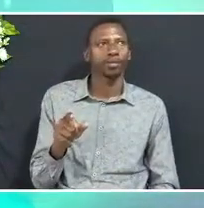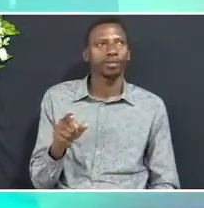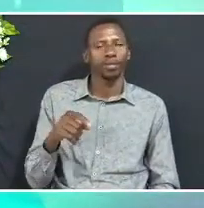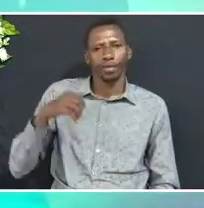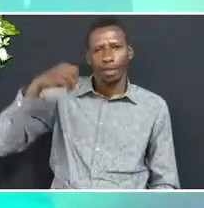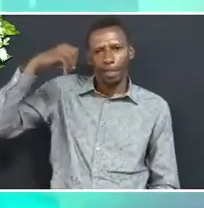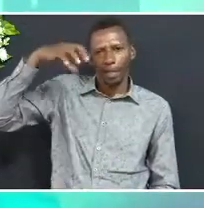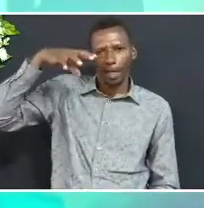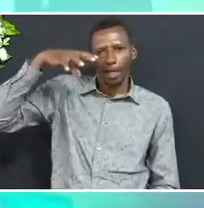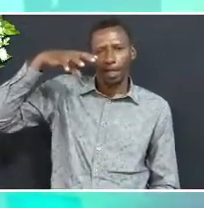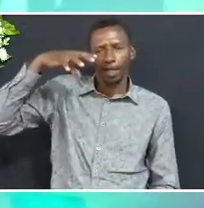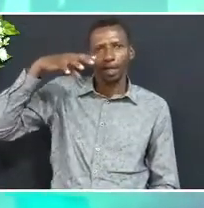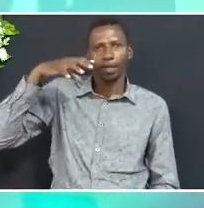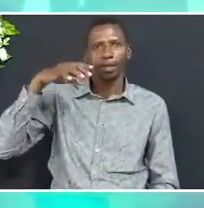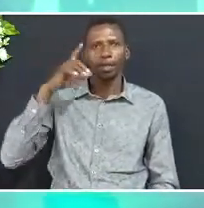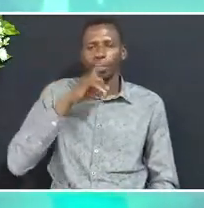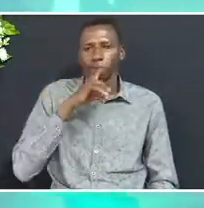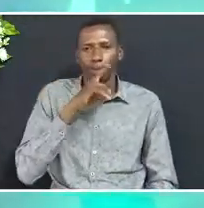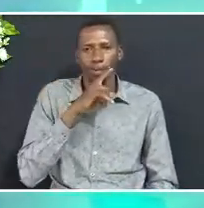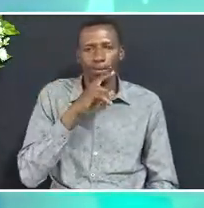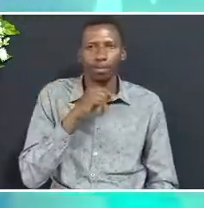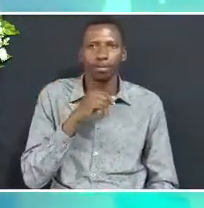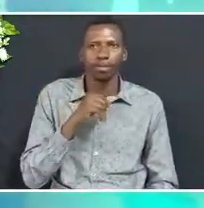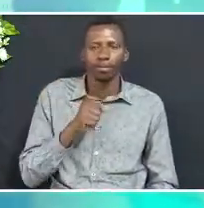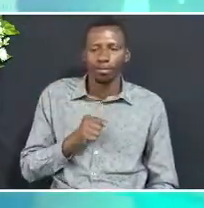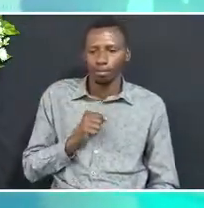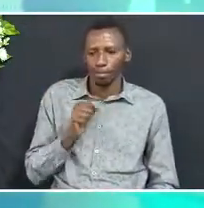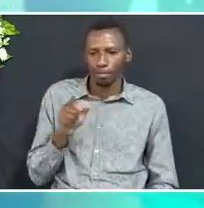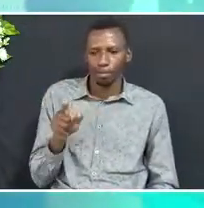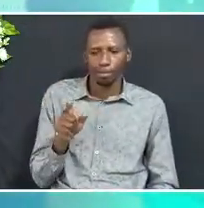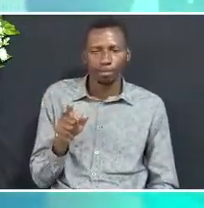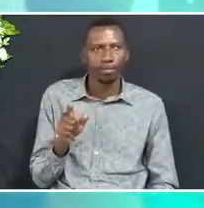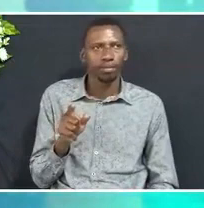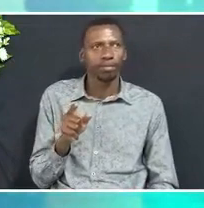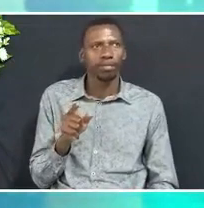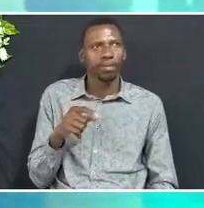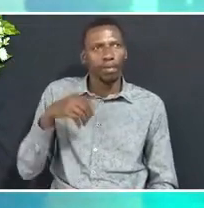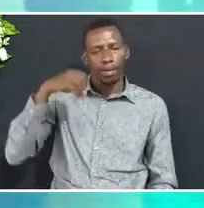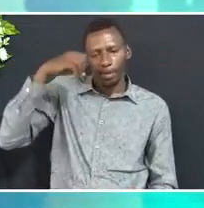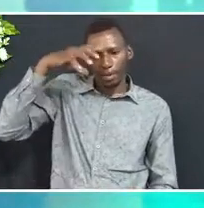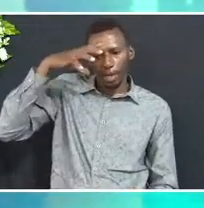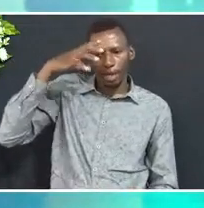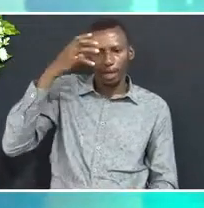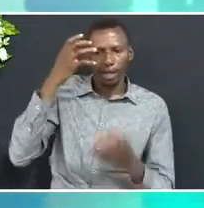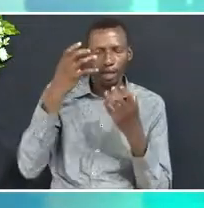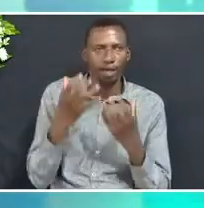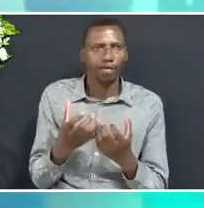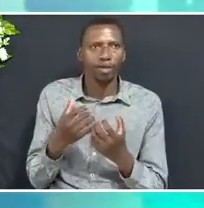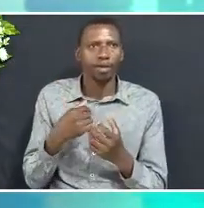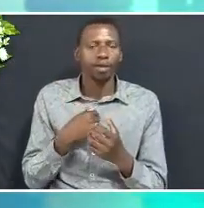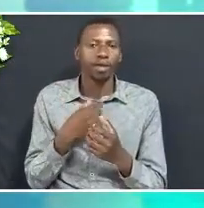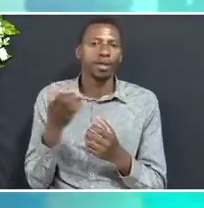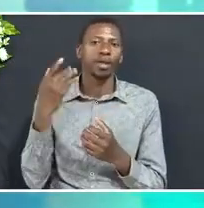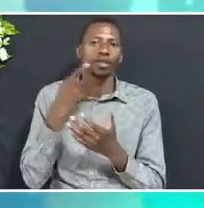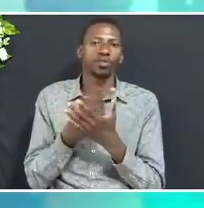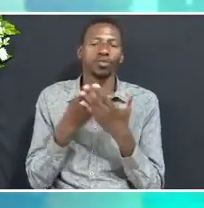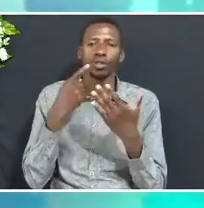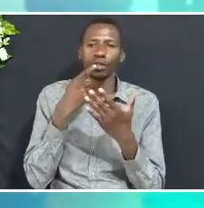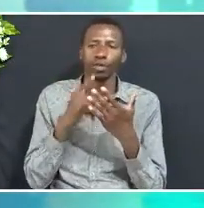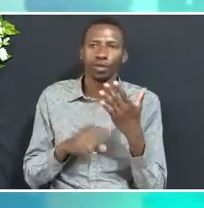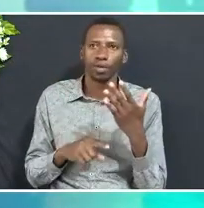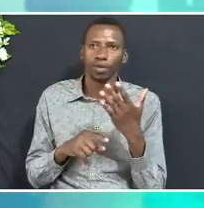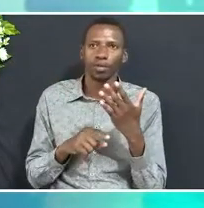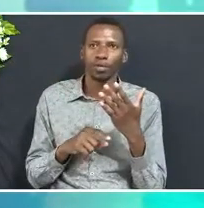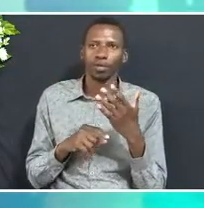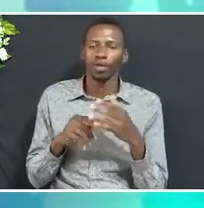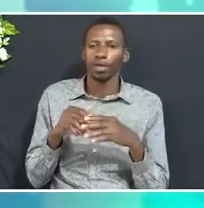sun, and she went through the sunburns. I told you last week that